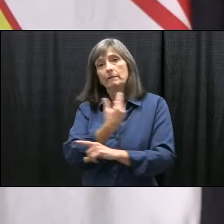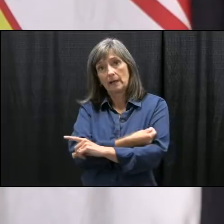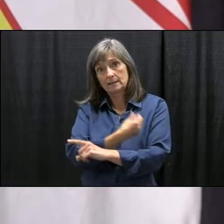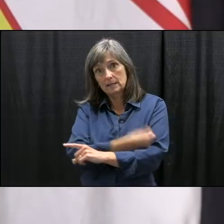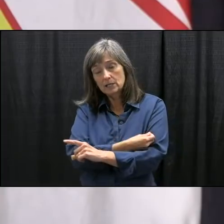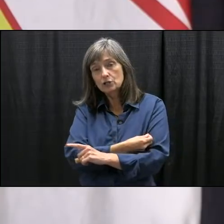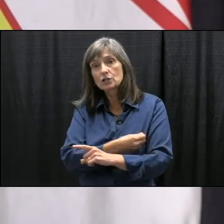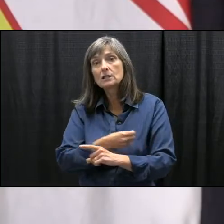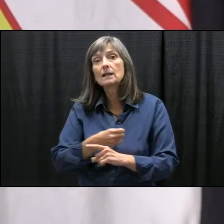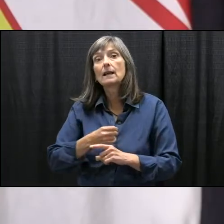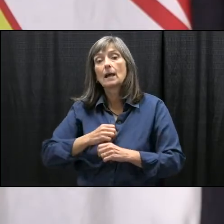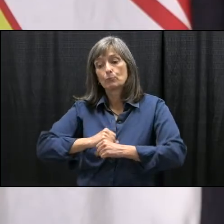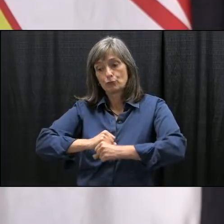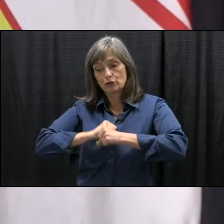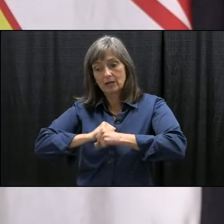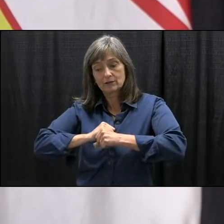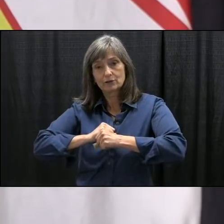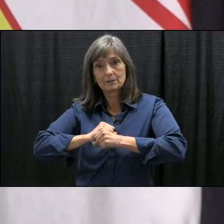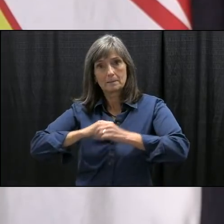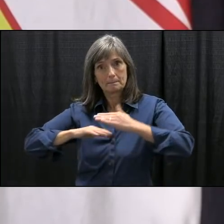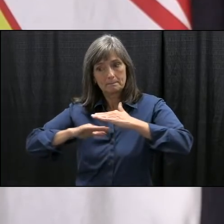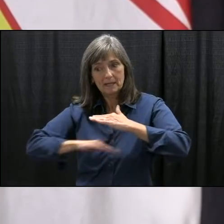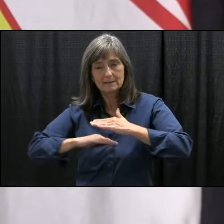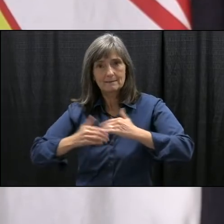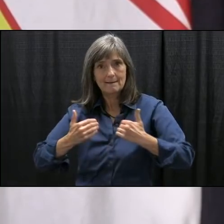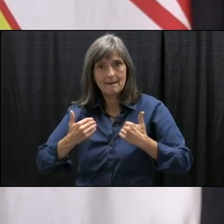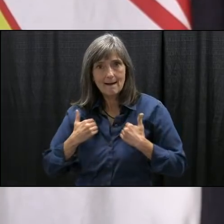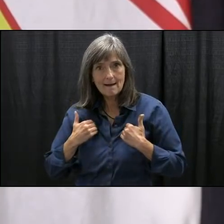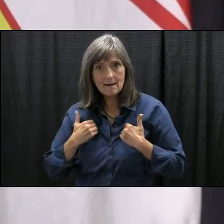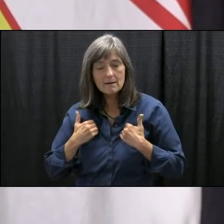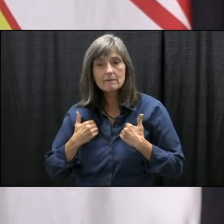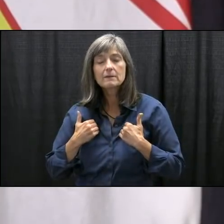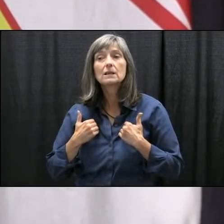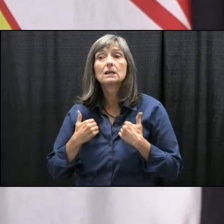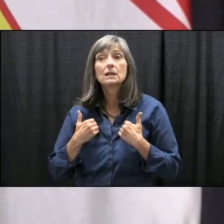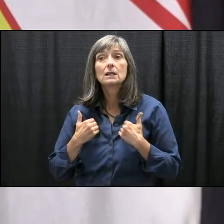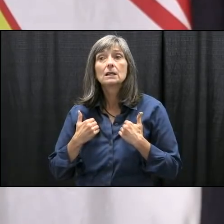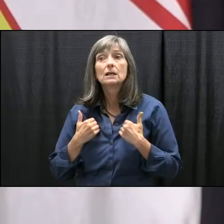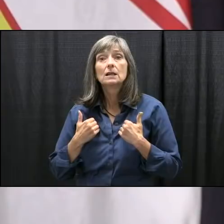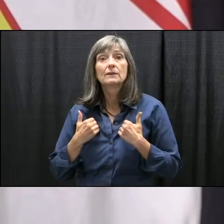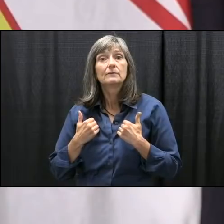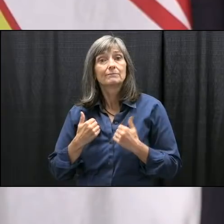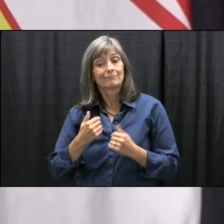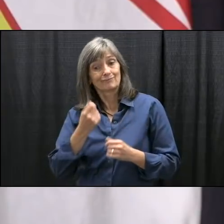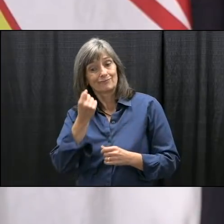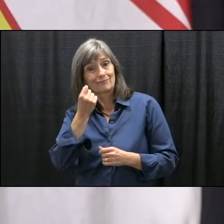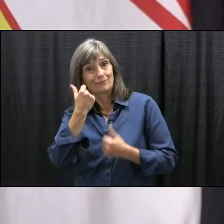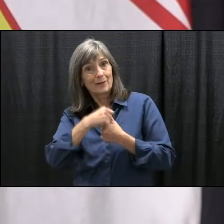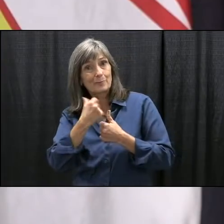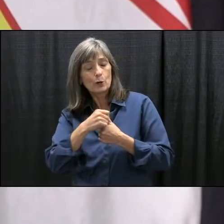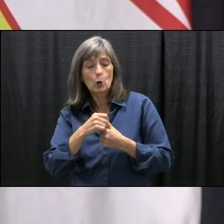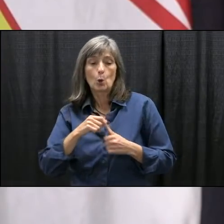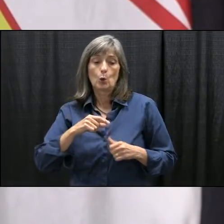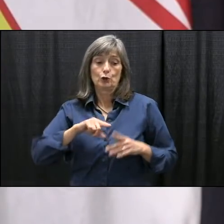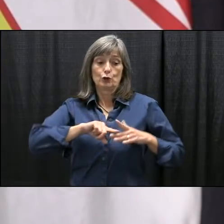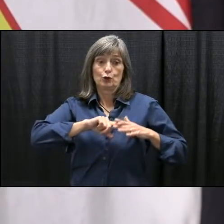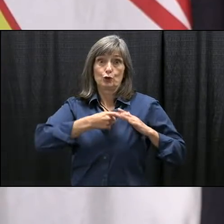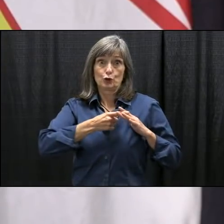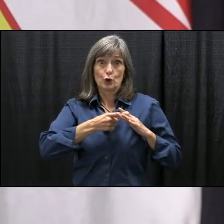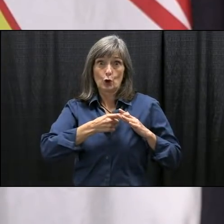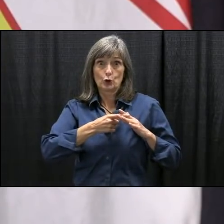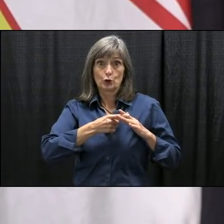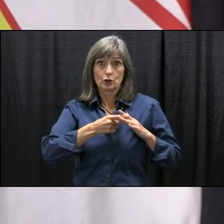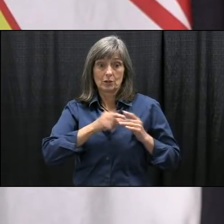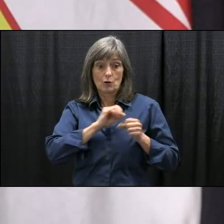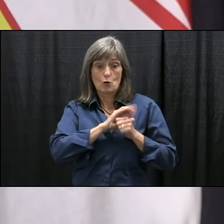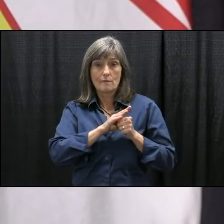in other words, right now the issue is that we were starting with a virus that was totally new, so the population was totally immune to